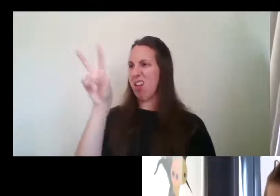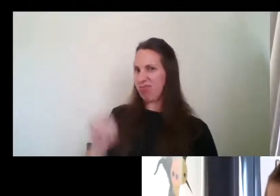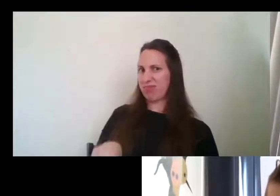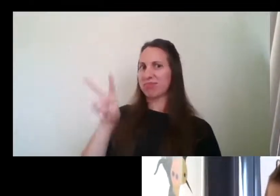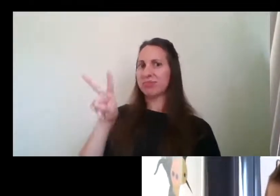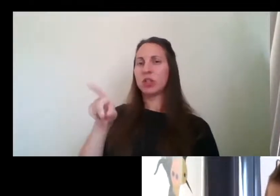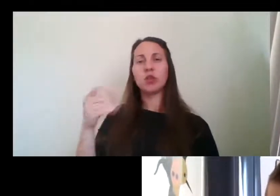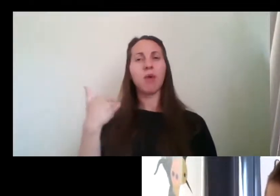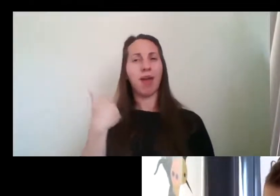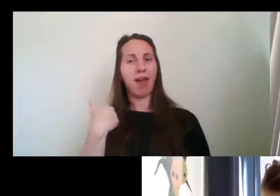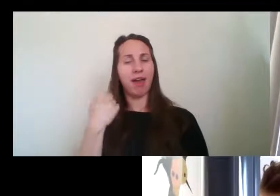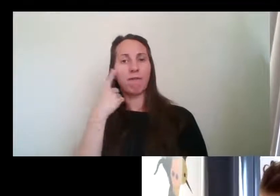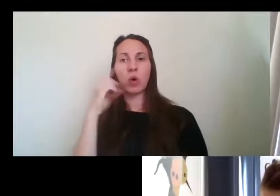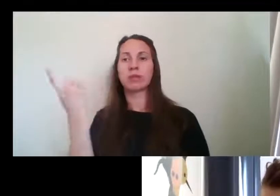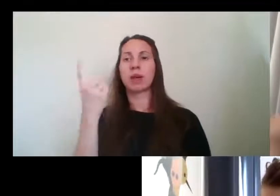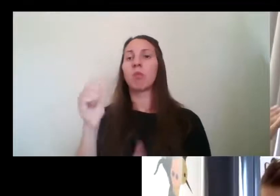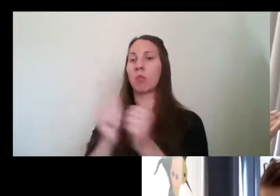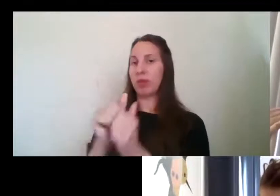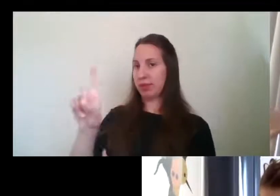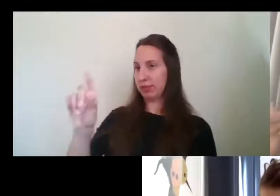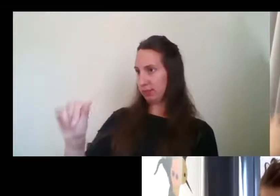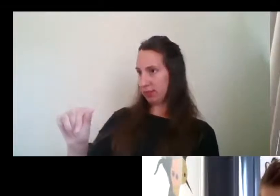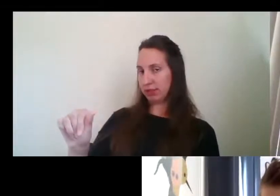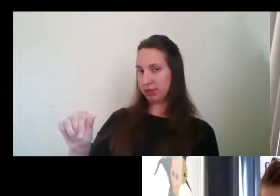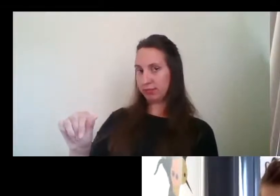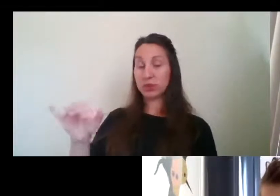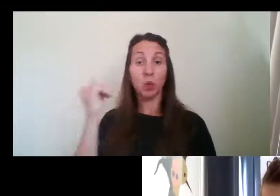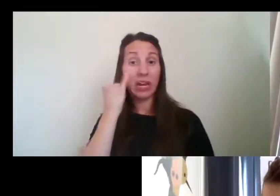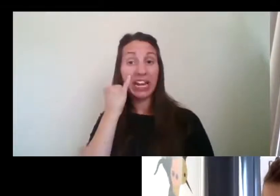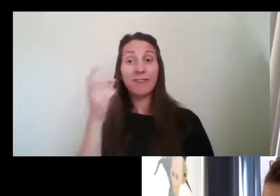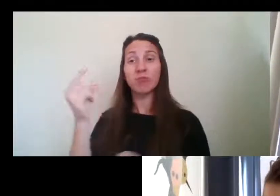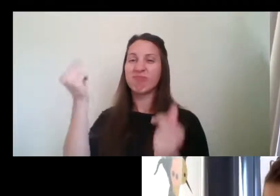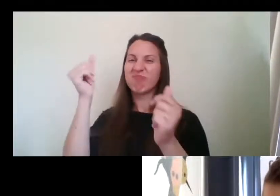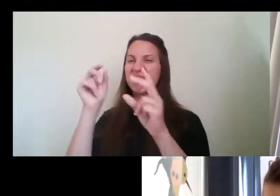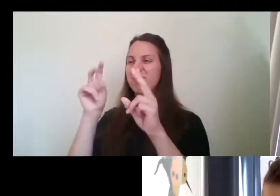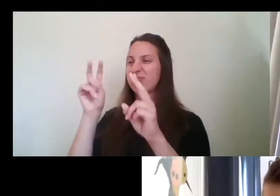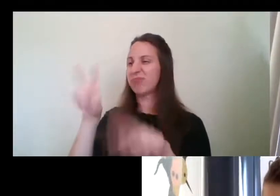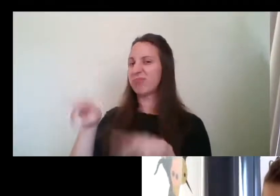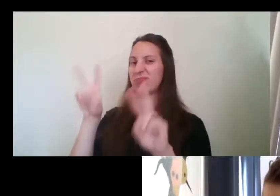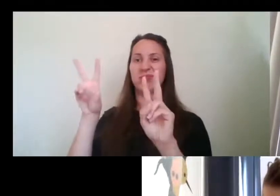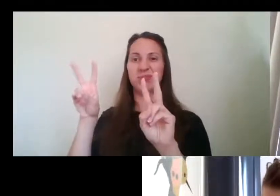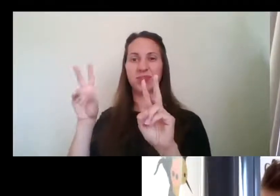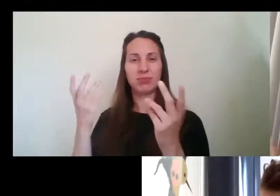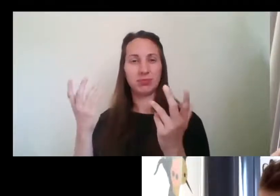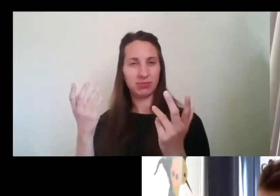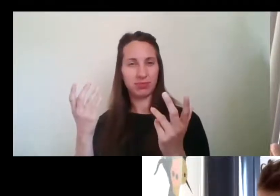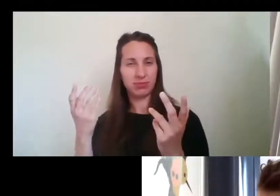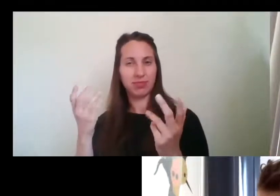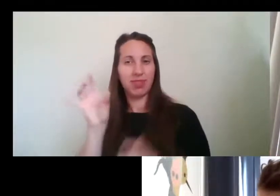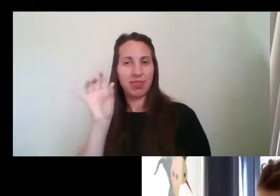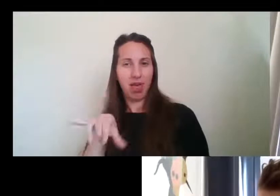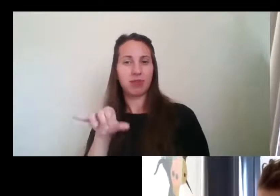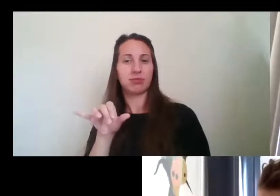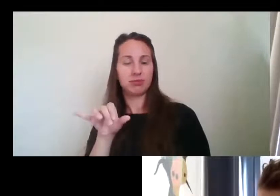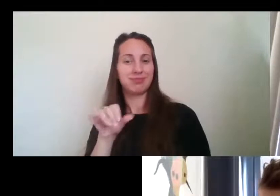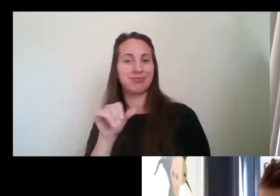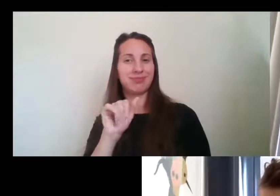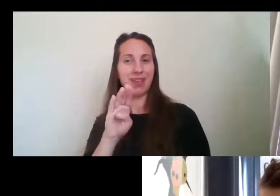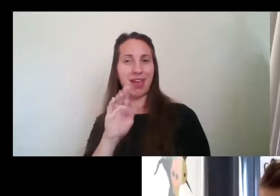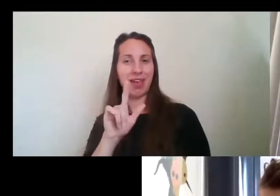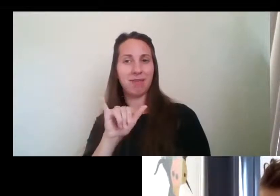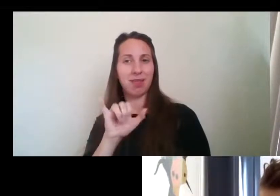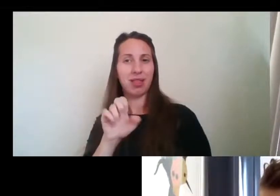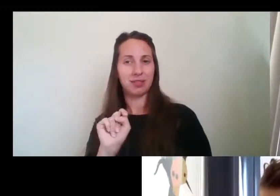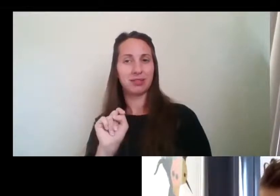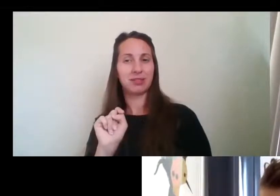their disability. So when you automatically judge someone based on their disability, you are being ableist. So that is kind of a